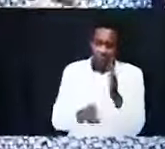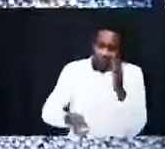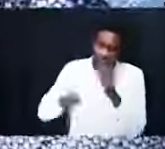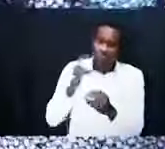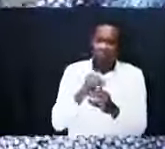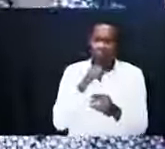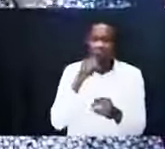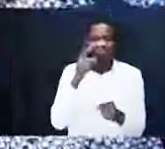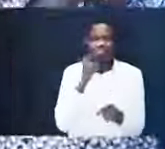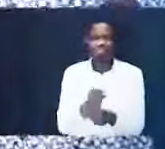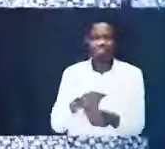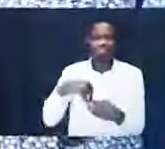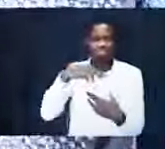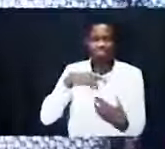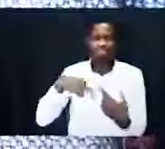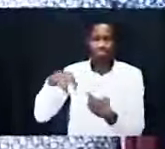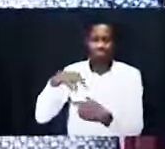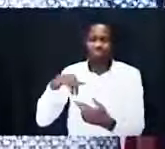around.